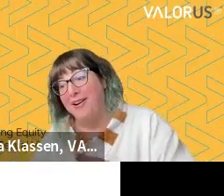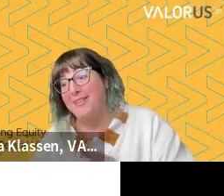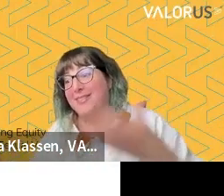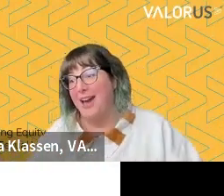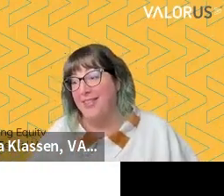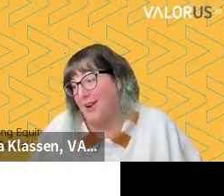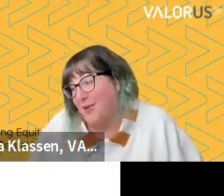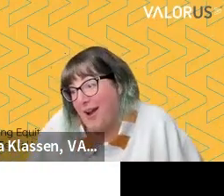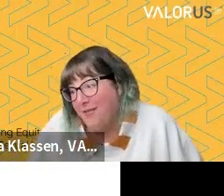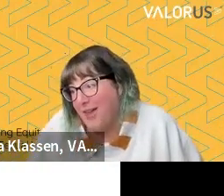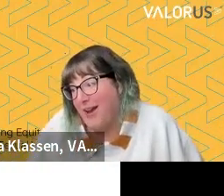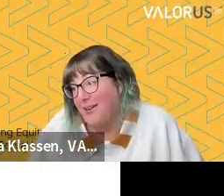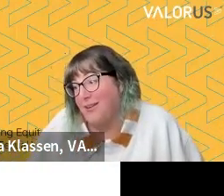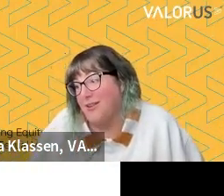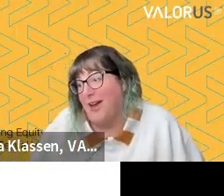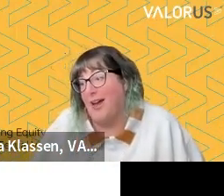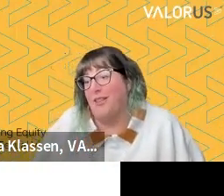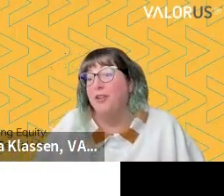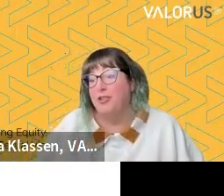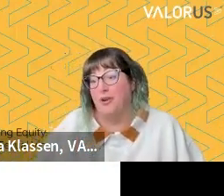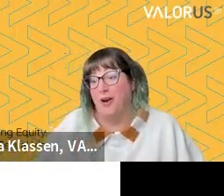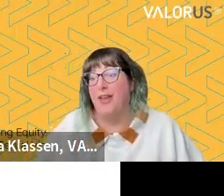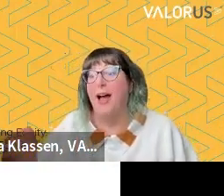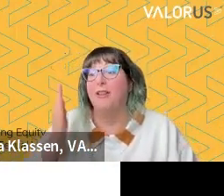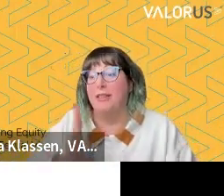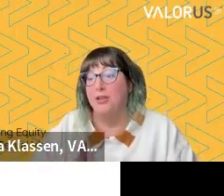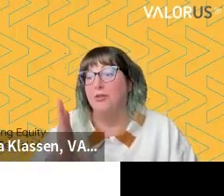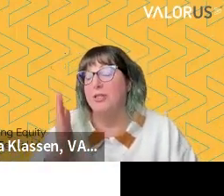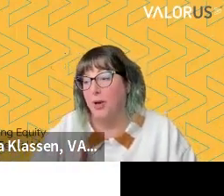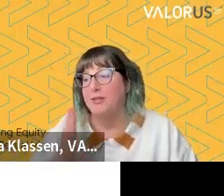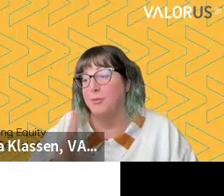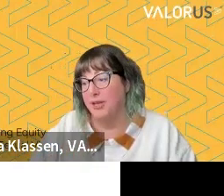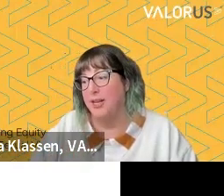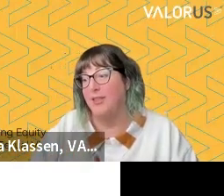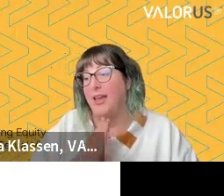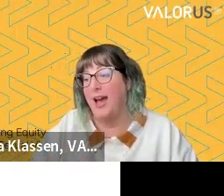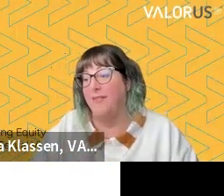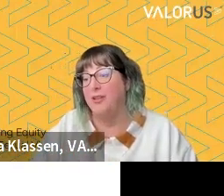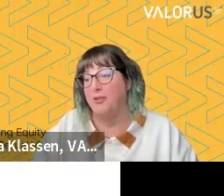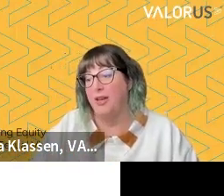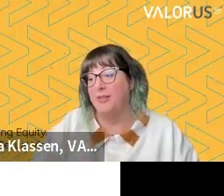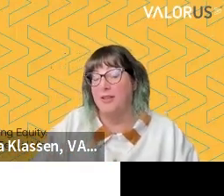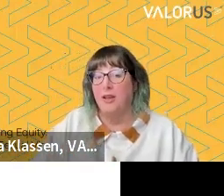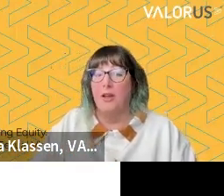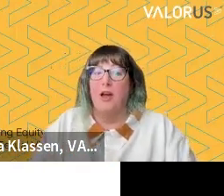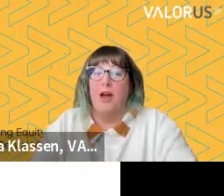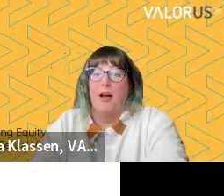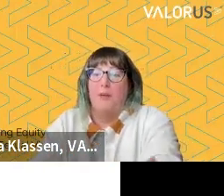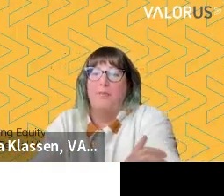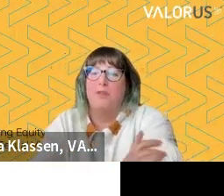But ARC, that they don't have that luxury, right? They have a legal responsibility that they have to do